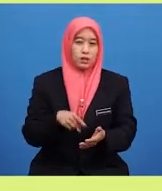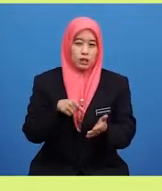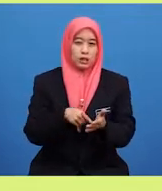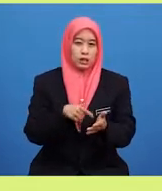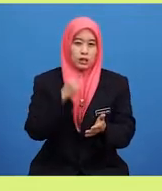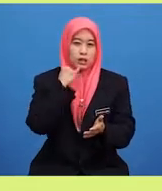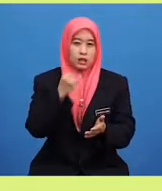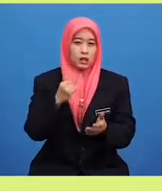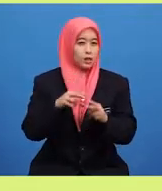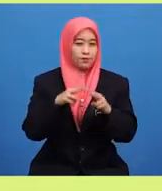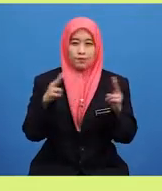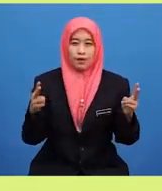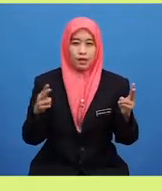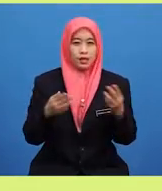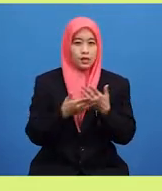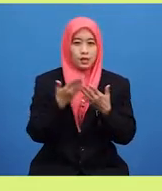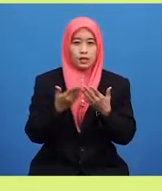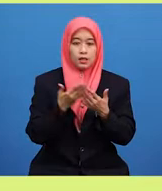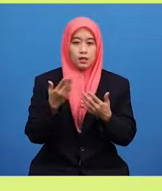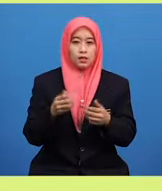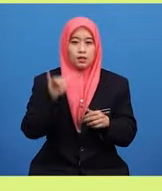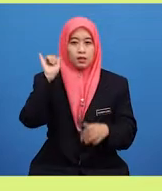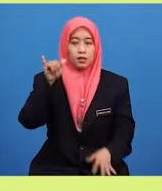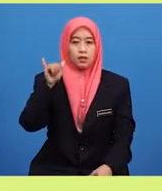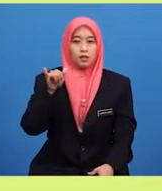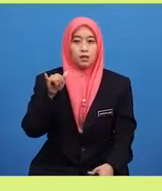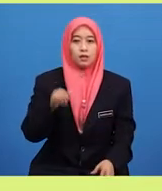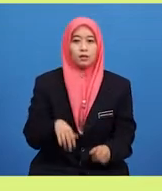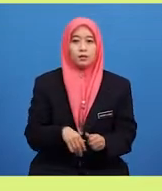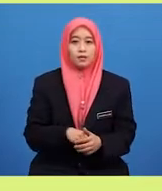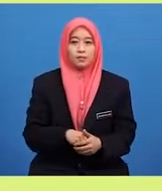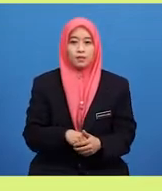Yes, you got it right. It's a ruler.